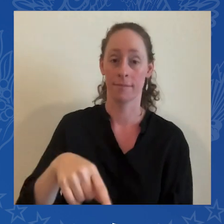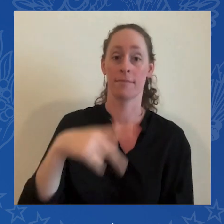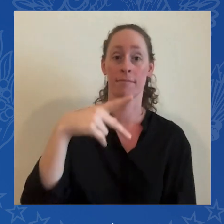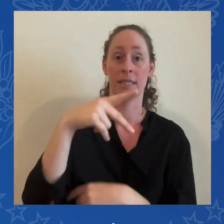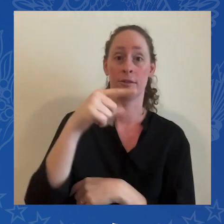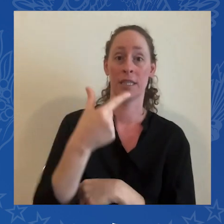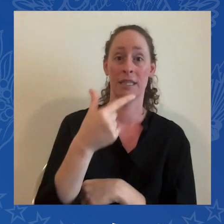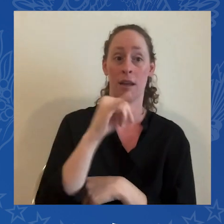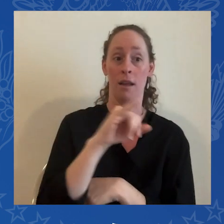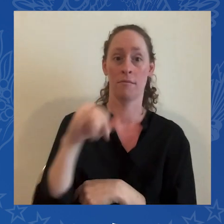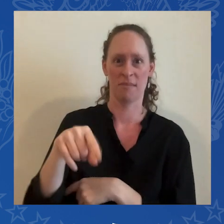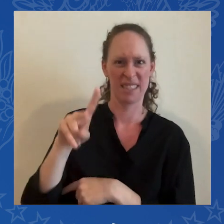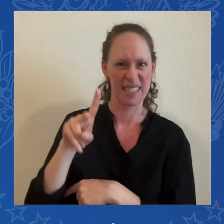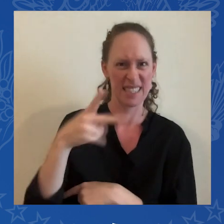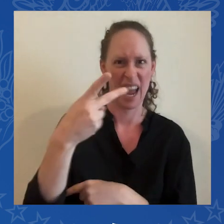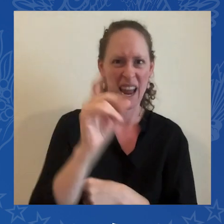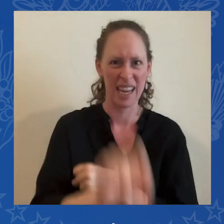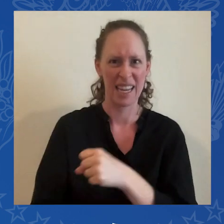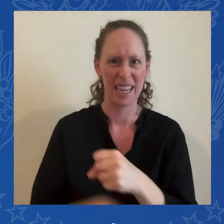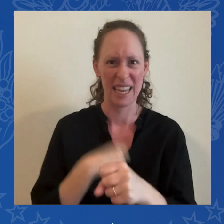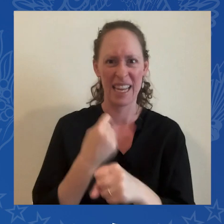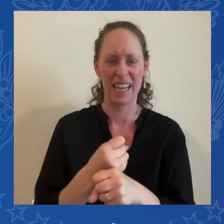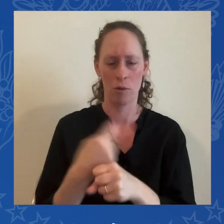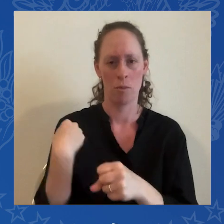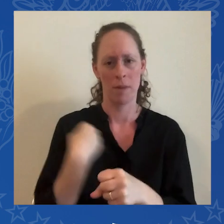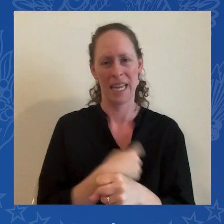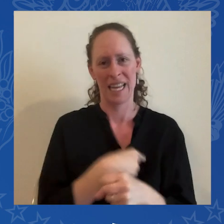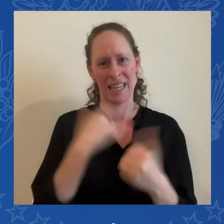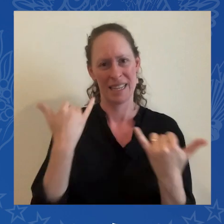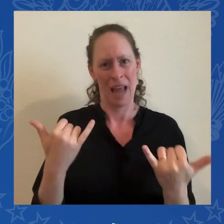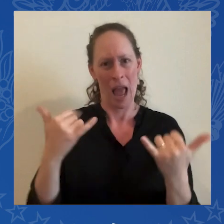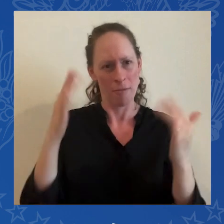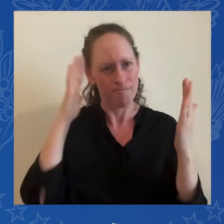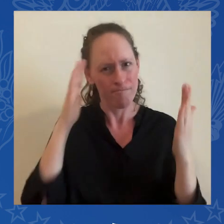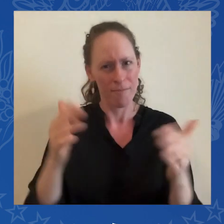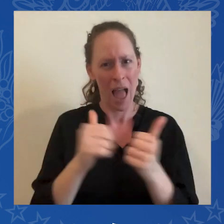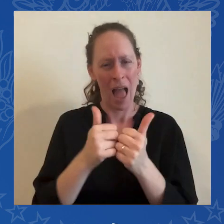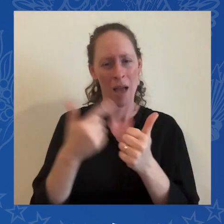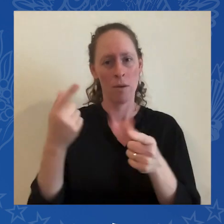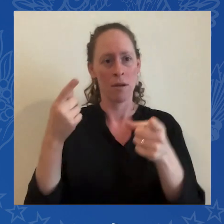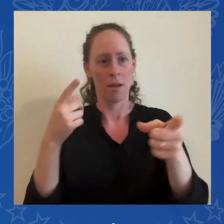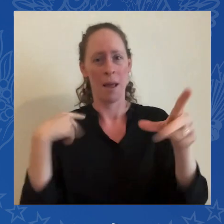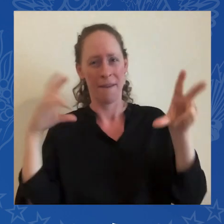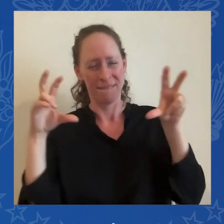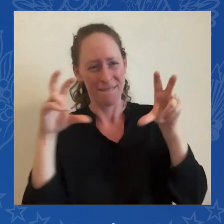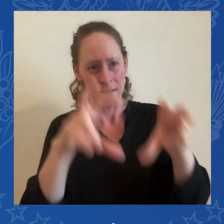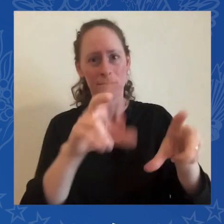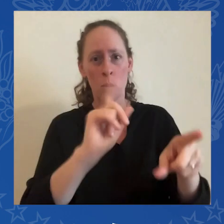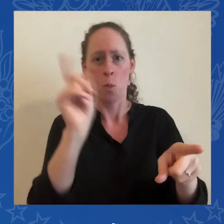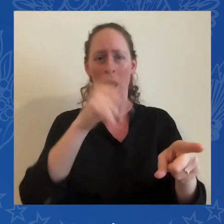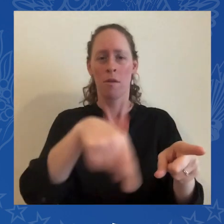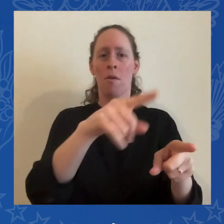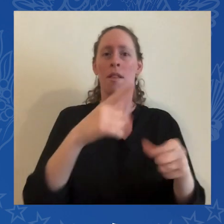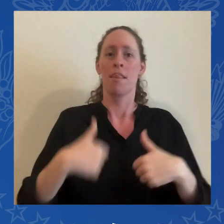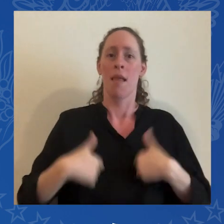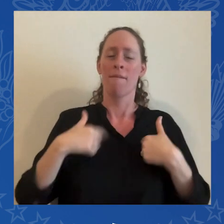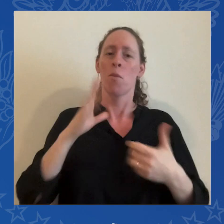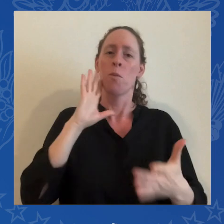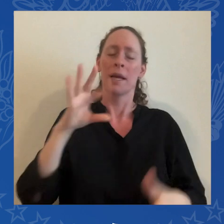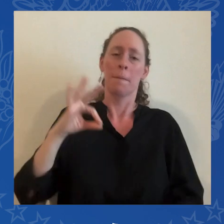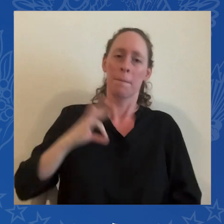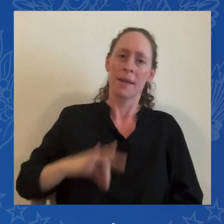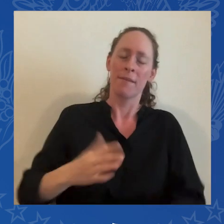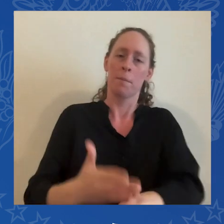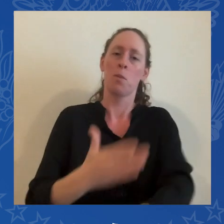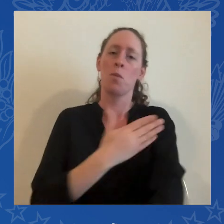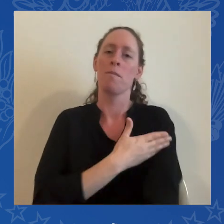let's all find ways to maximize our investment. Maximize it, because it will do a lot not only for that particular undertaking, but